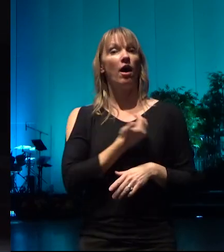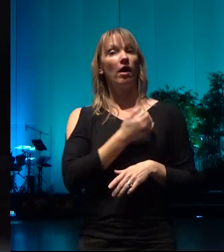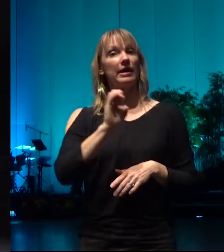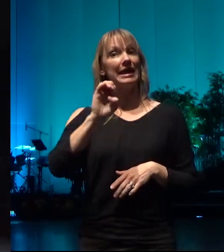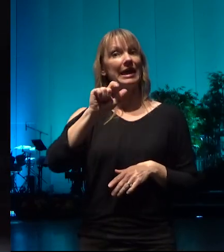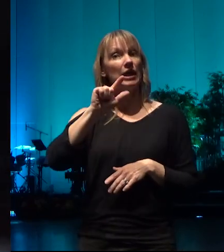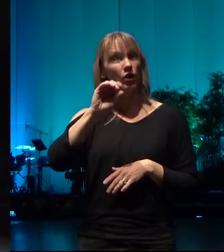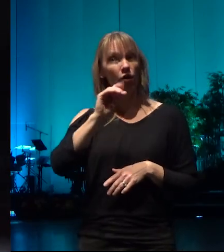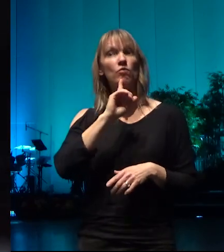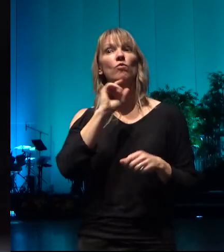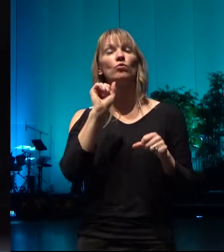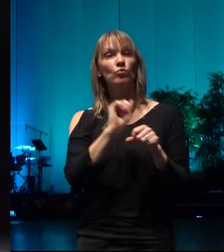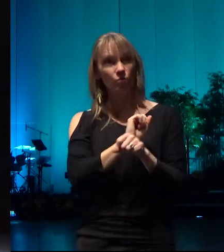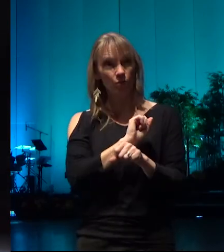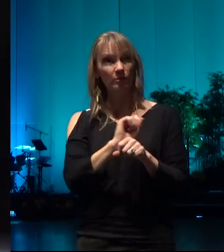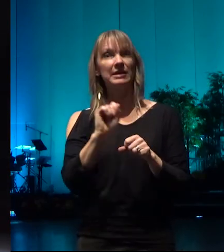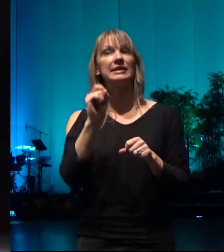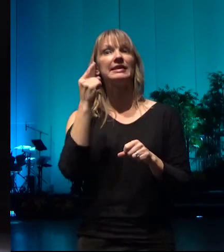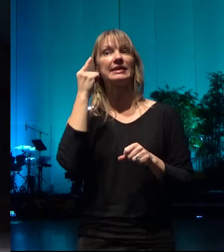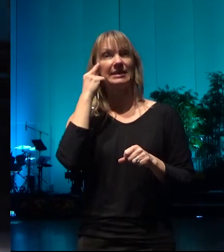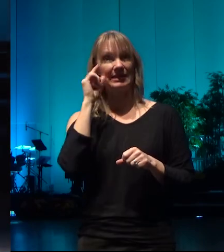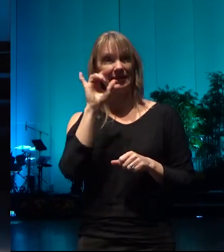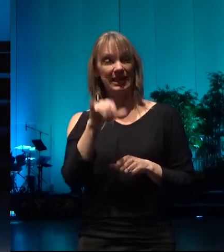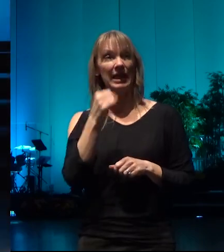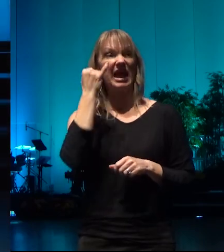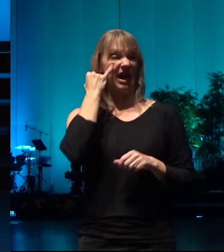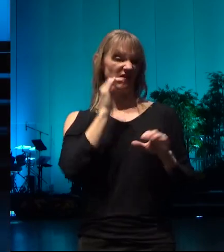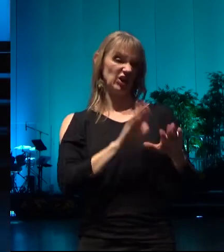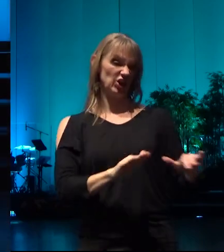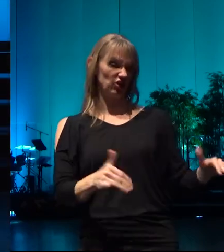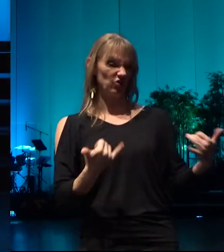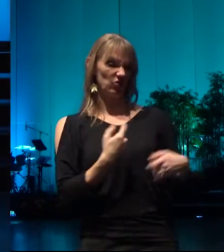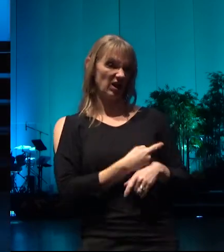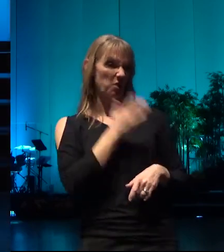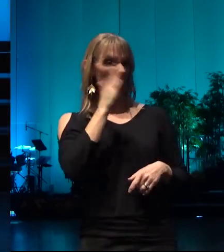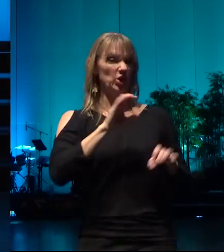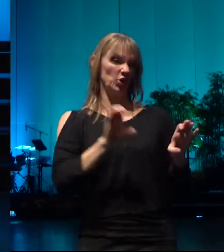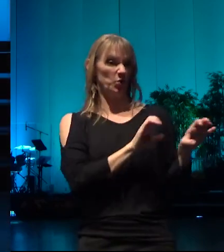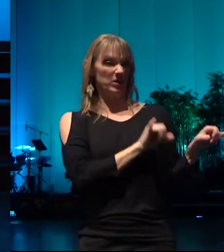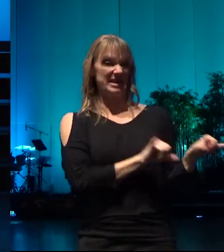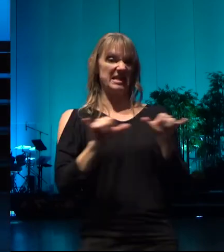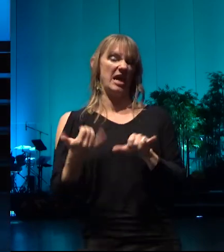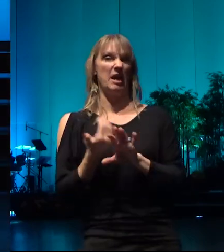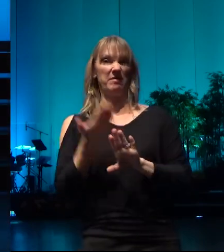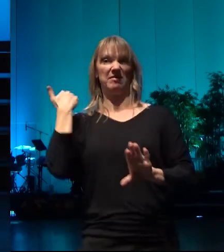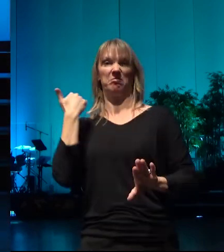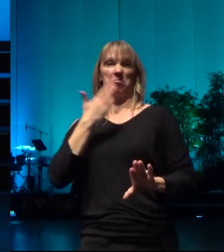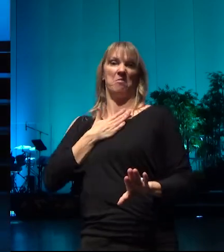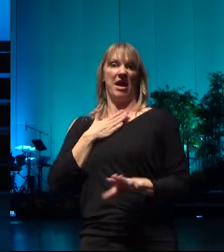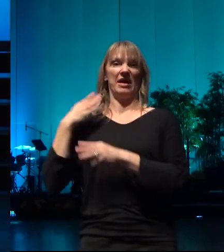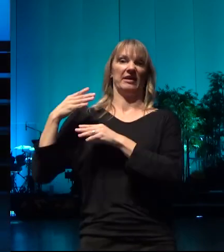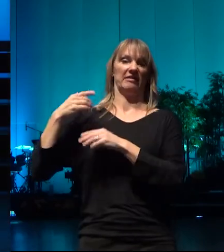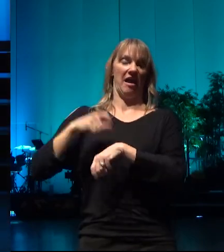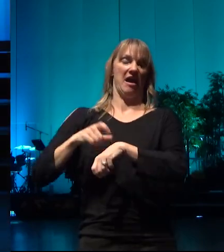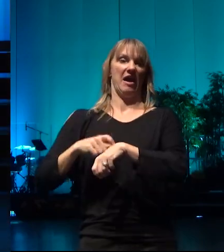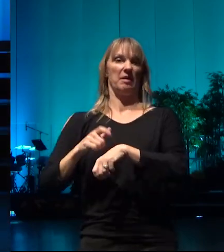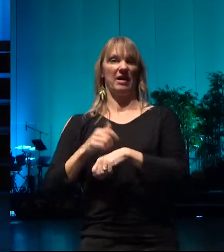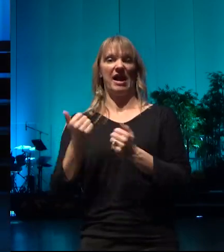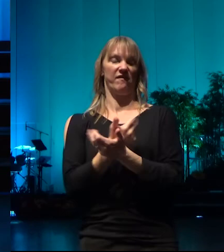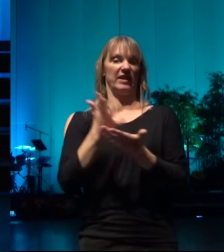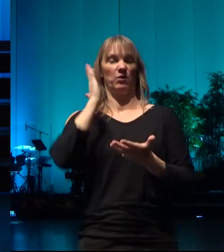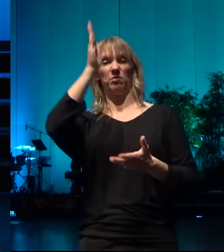And our ego really sometimes thinks that. If kids these days would just do it the way we did it in my